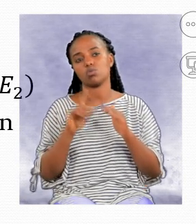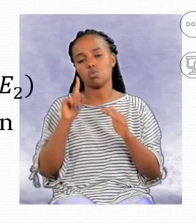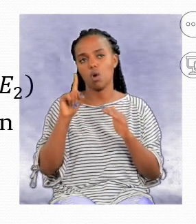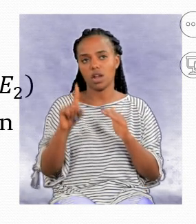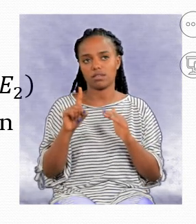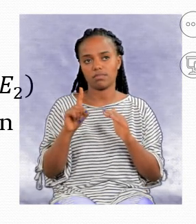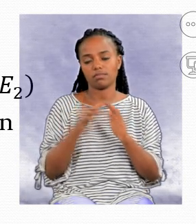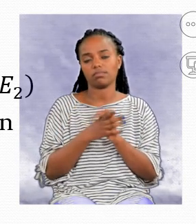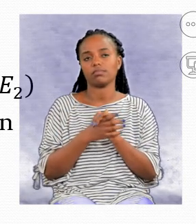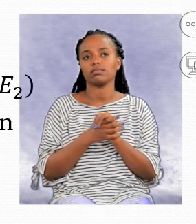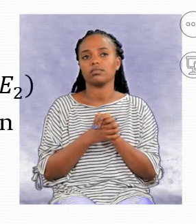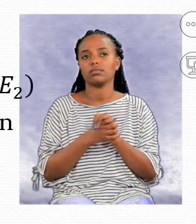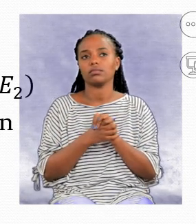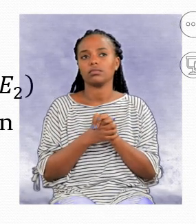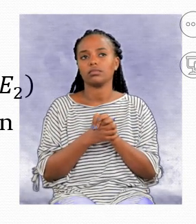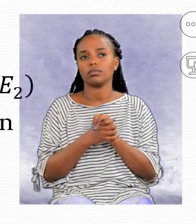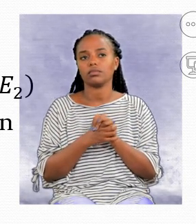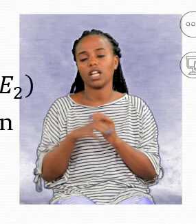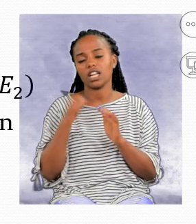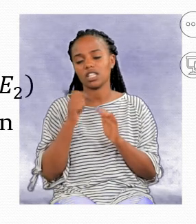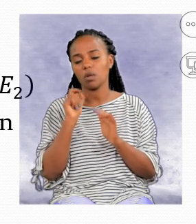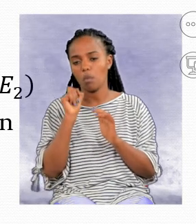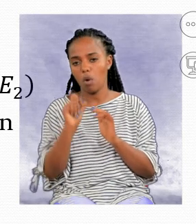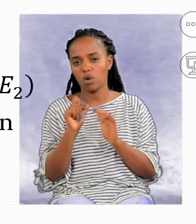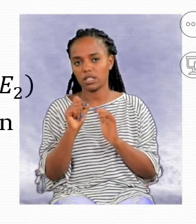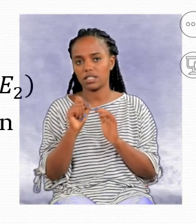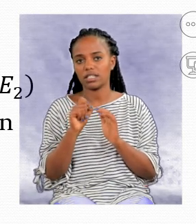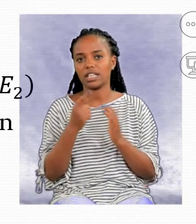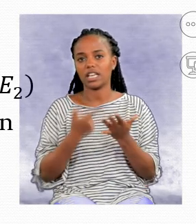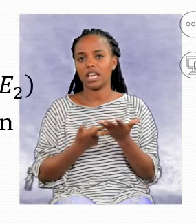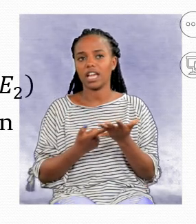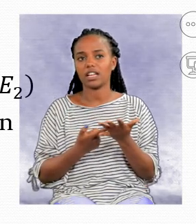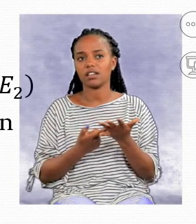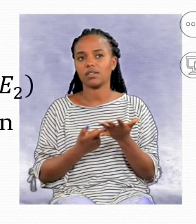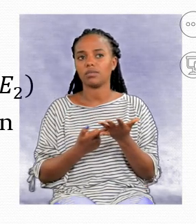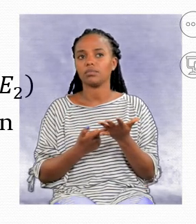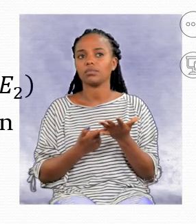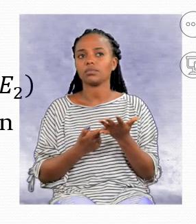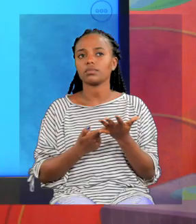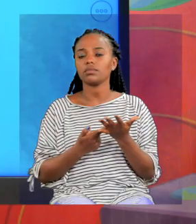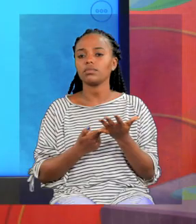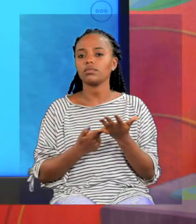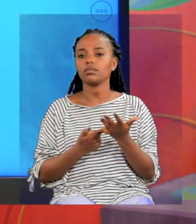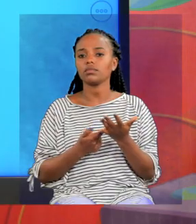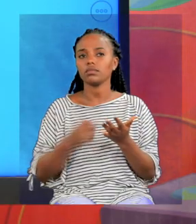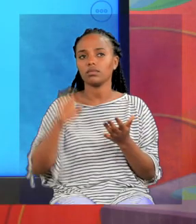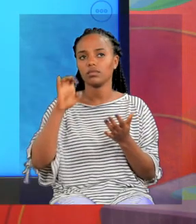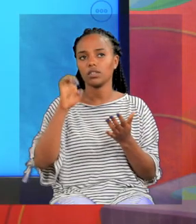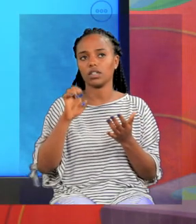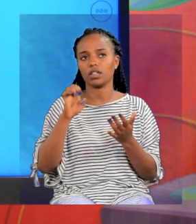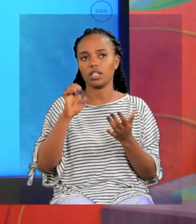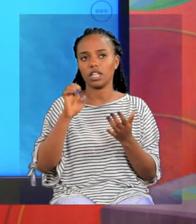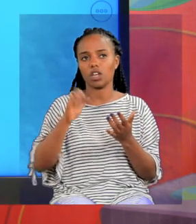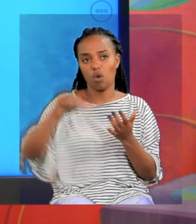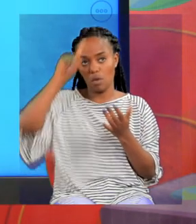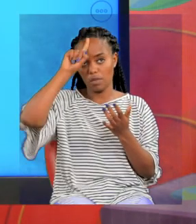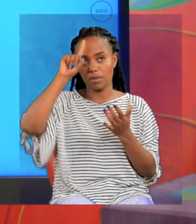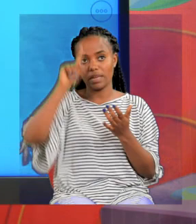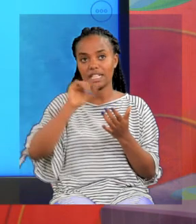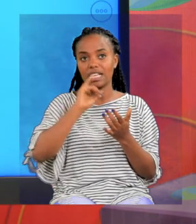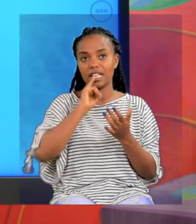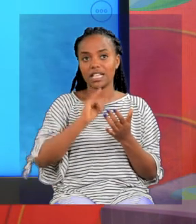than or equal to 1. Another point here, if E complement is a complement of an event